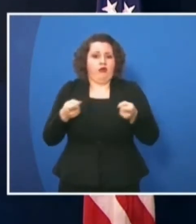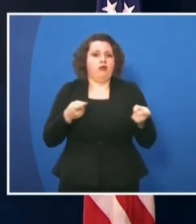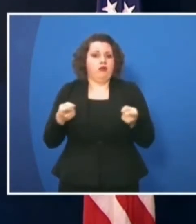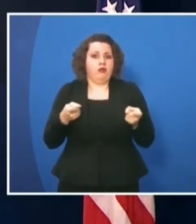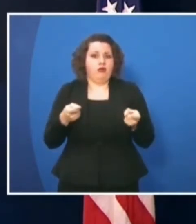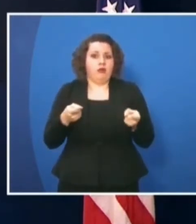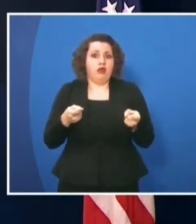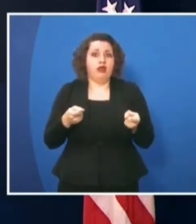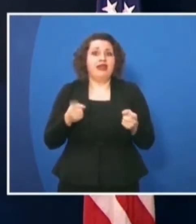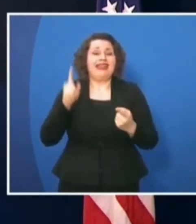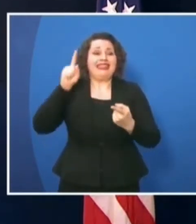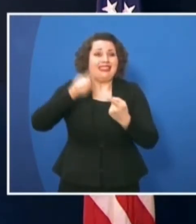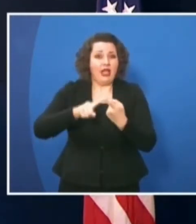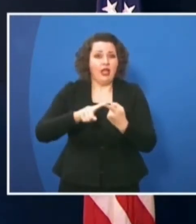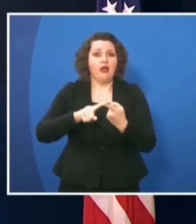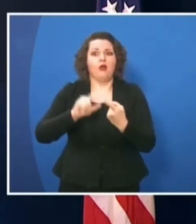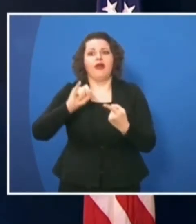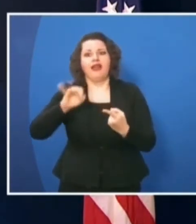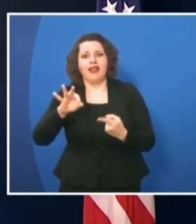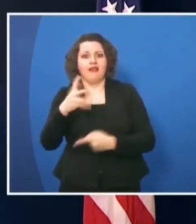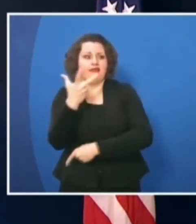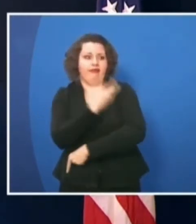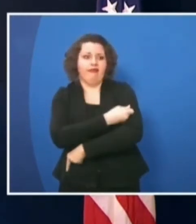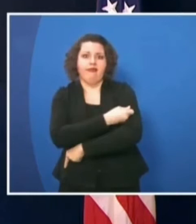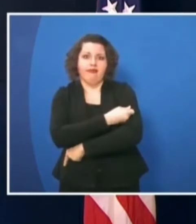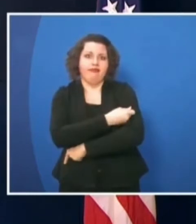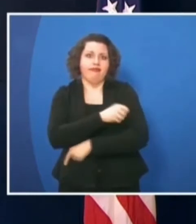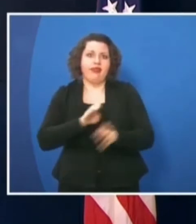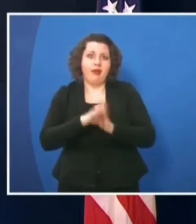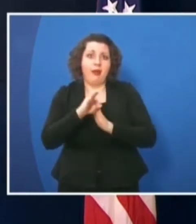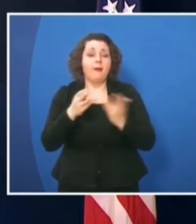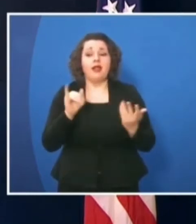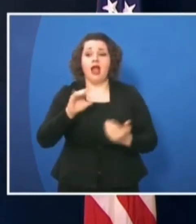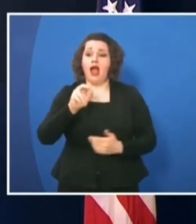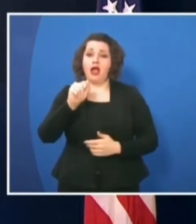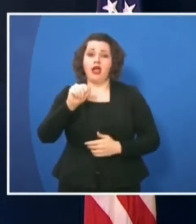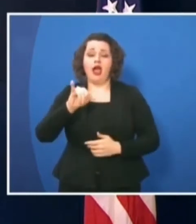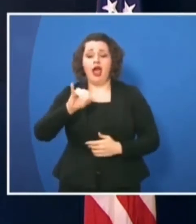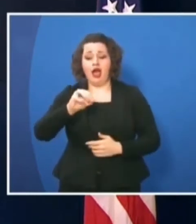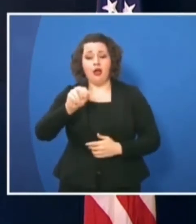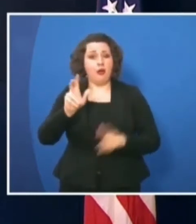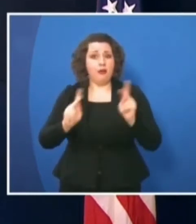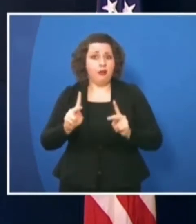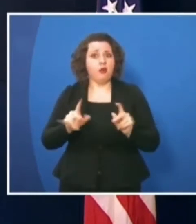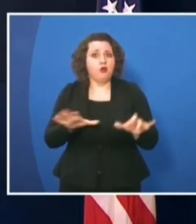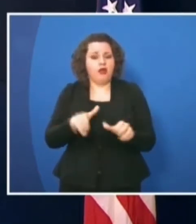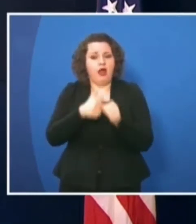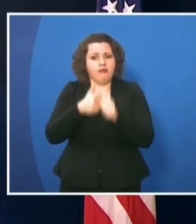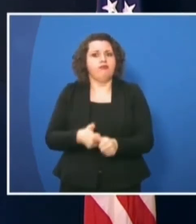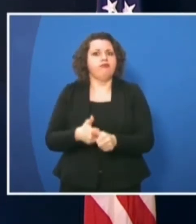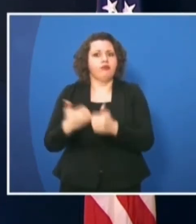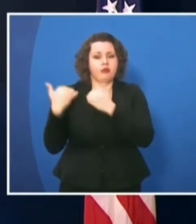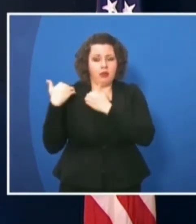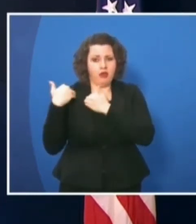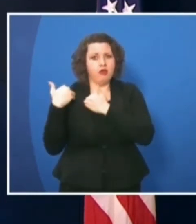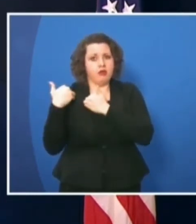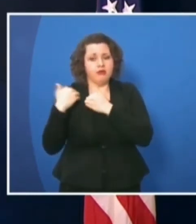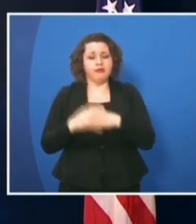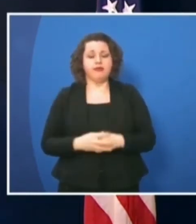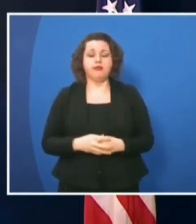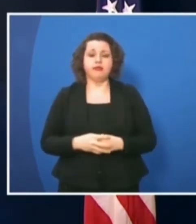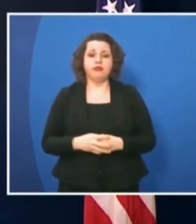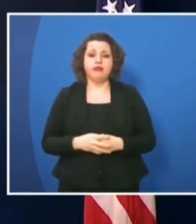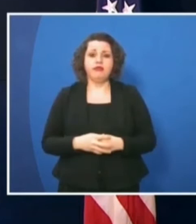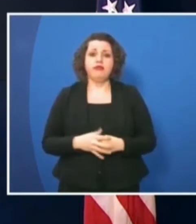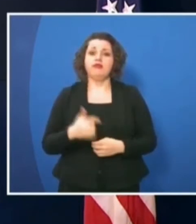or if a vaccine is discovered. And Iowans are doing that. And we're being responsible in the way that we're doing that. So